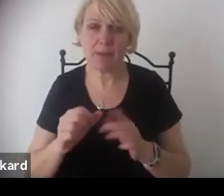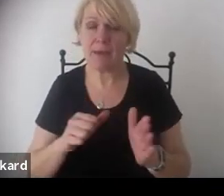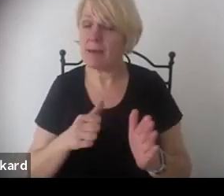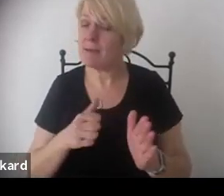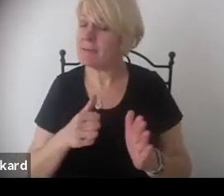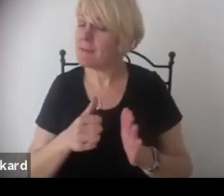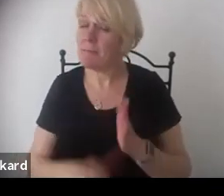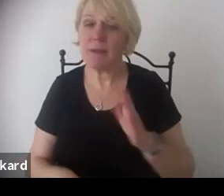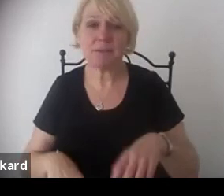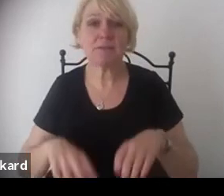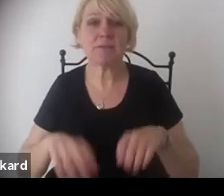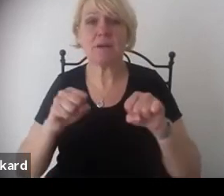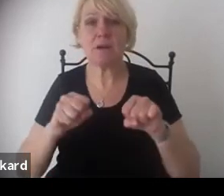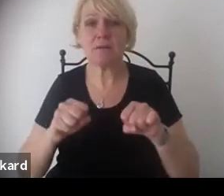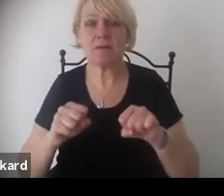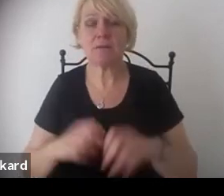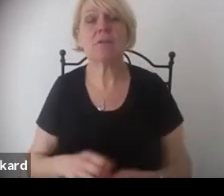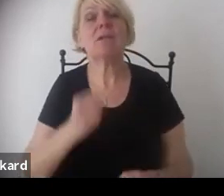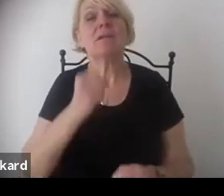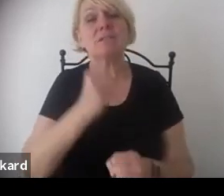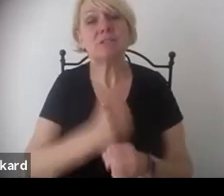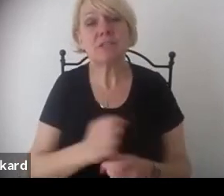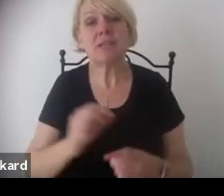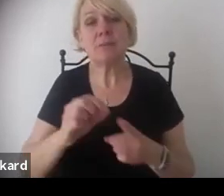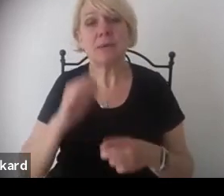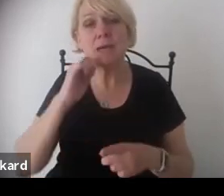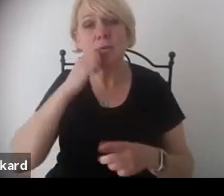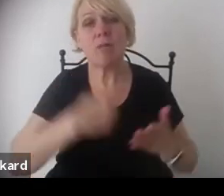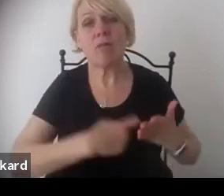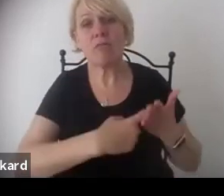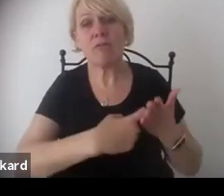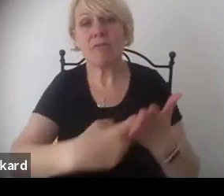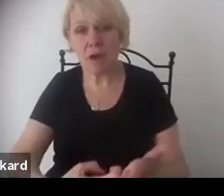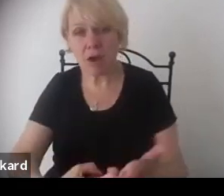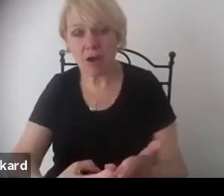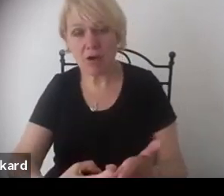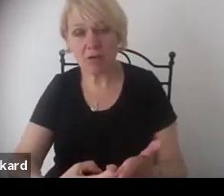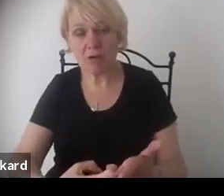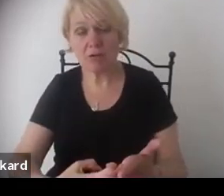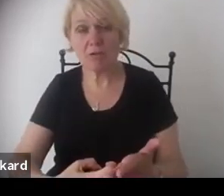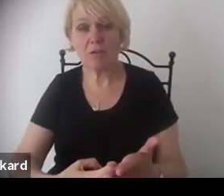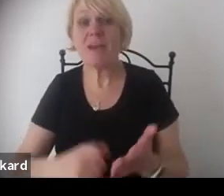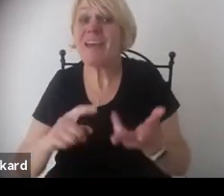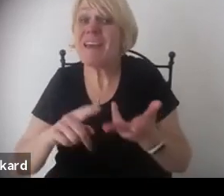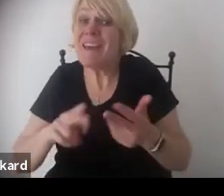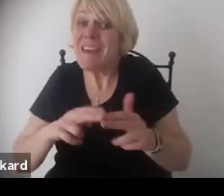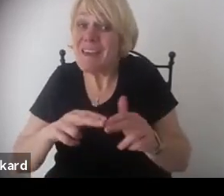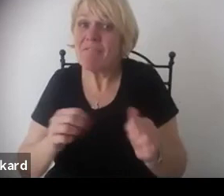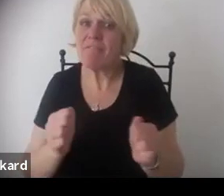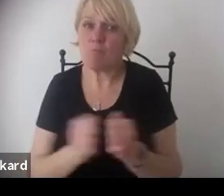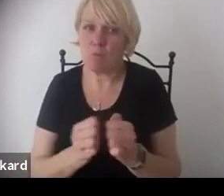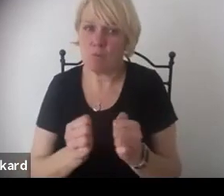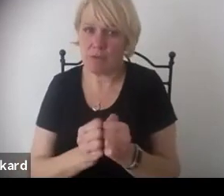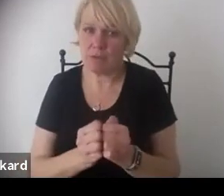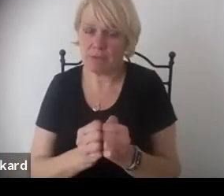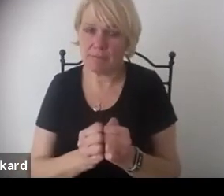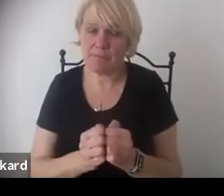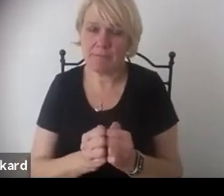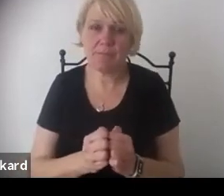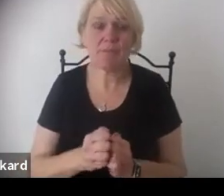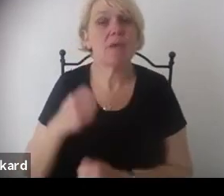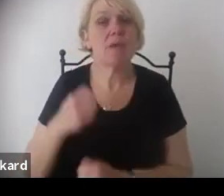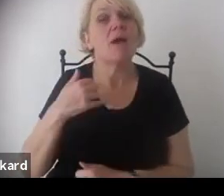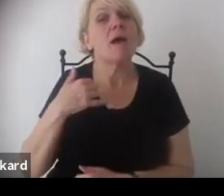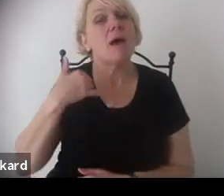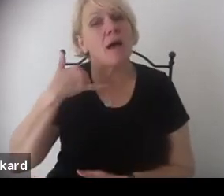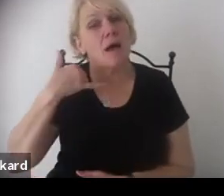and their GP will refer them on to us if that's appropriate. And again, our helpline is really